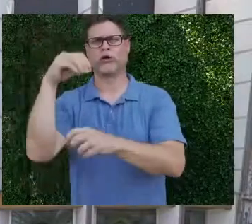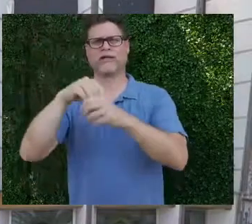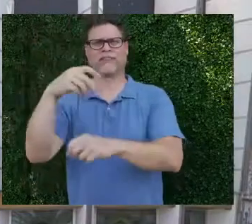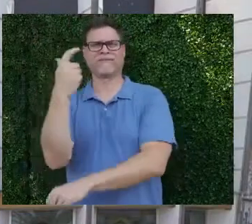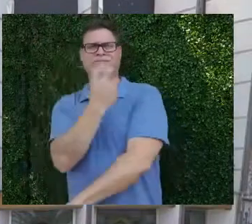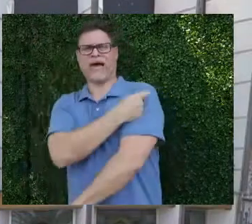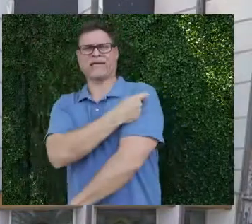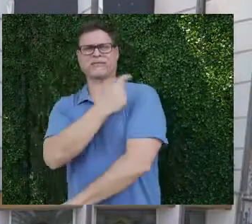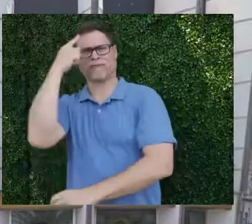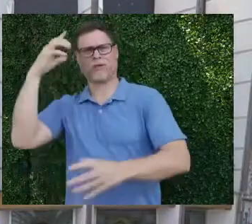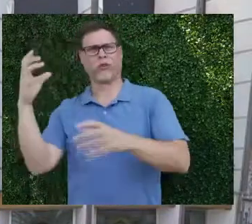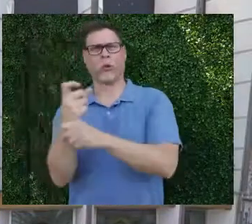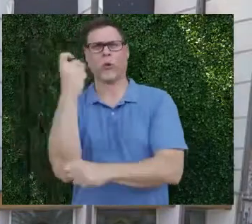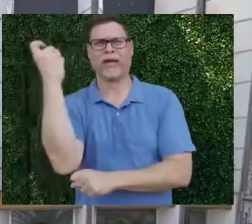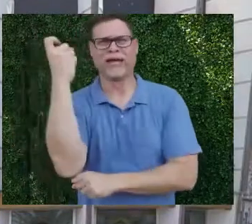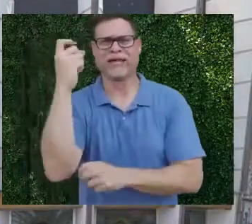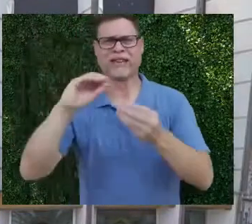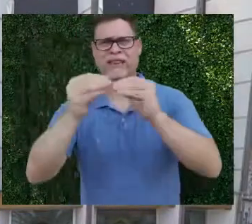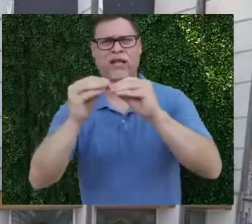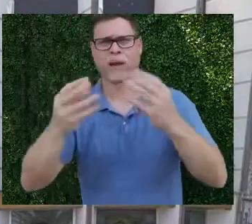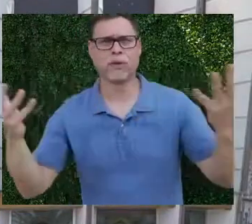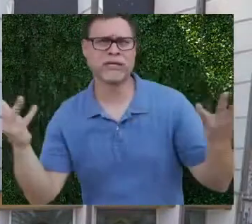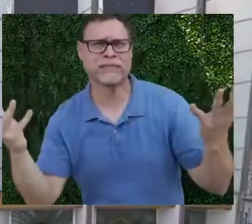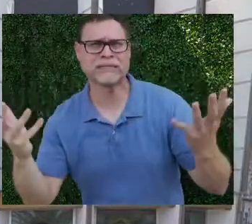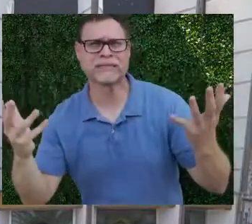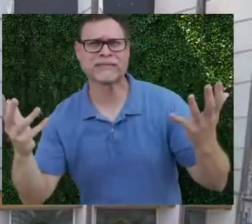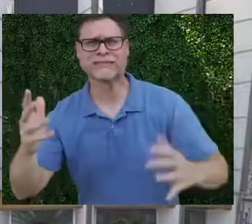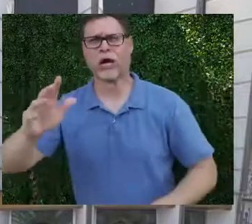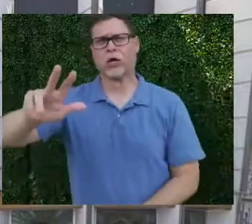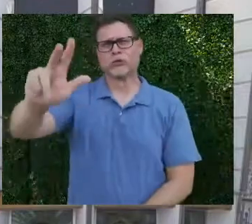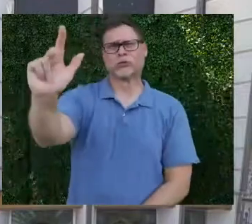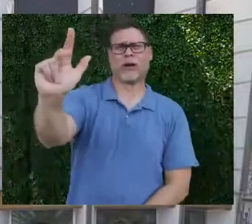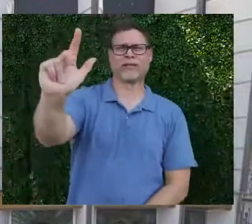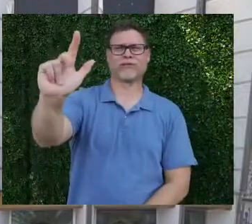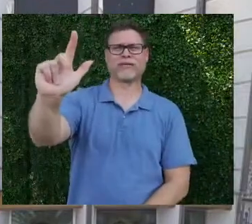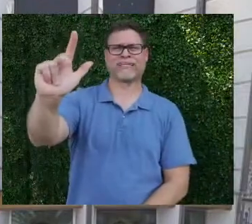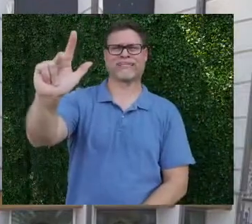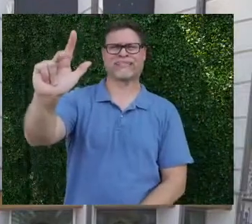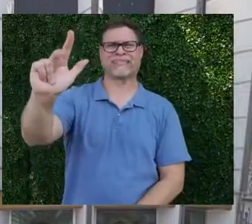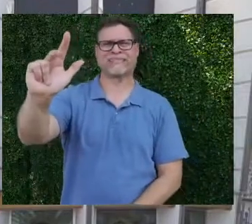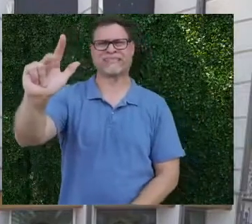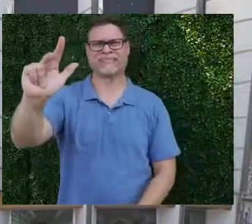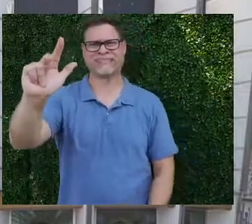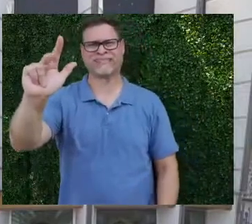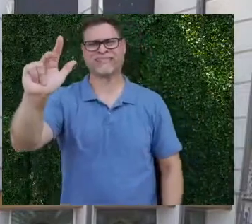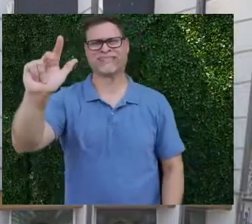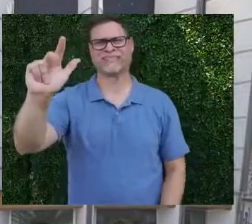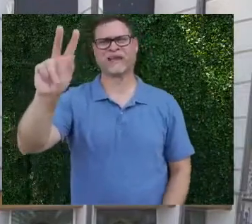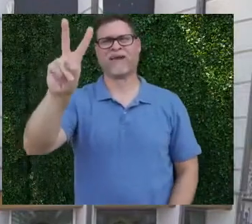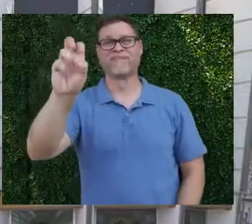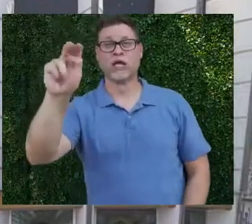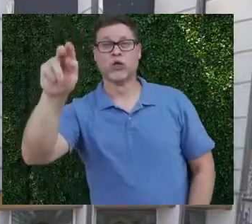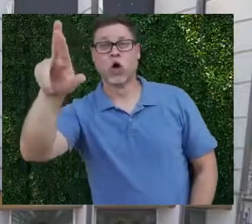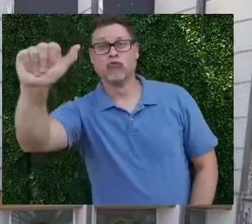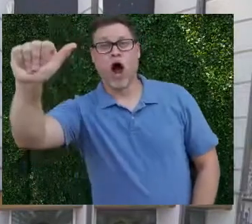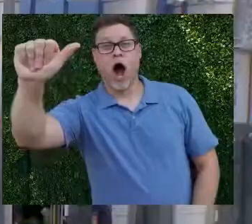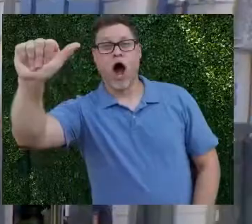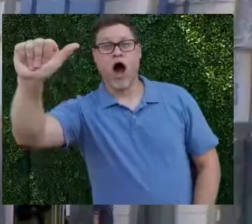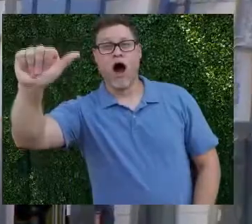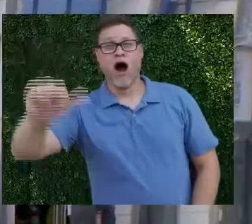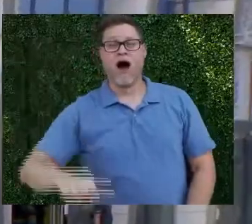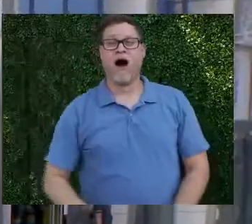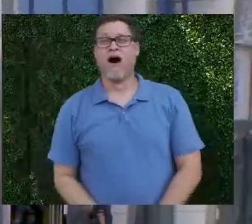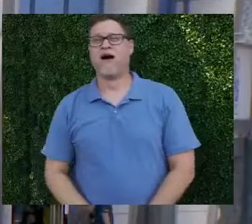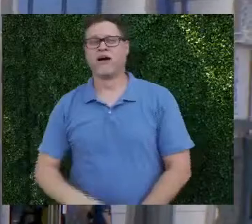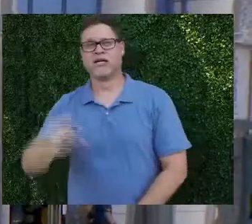for the win. The number is The number is 23. Ventura. A lot